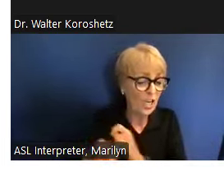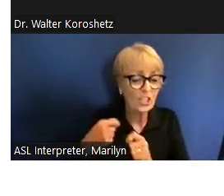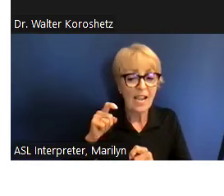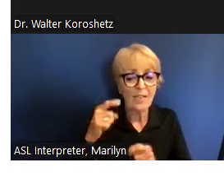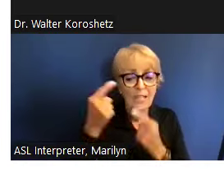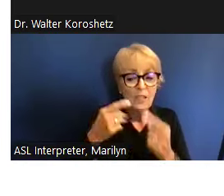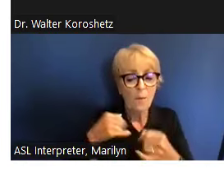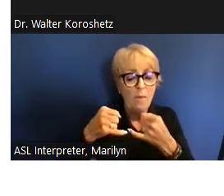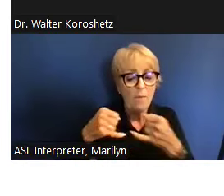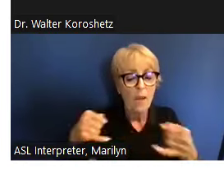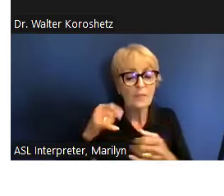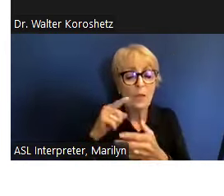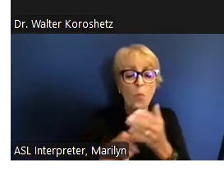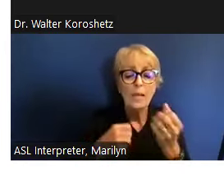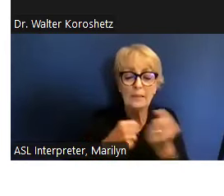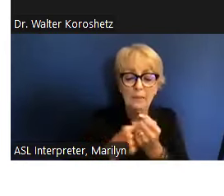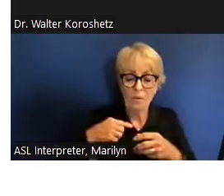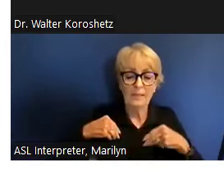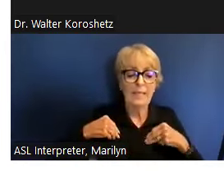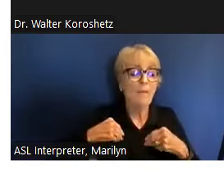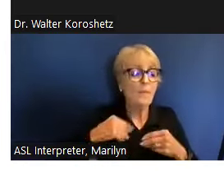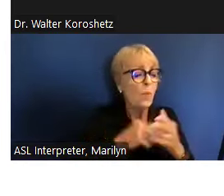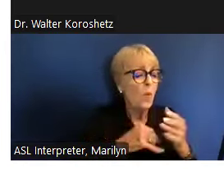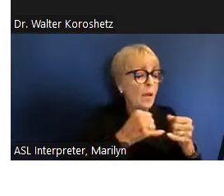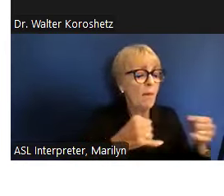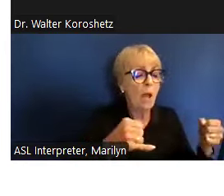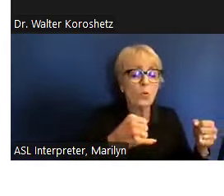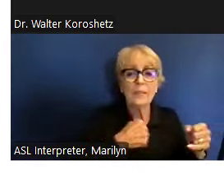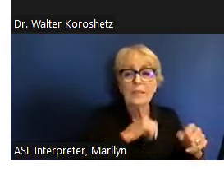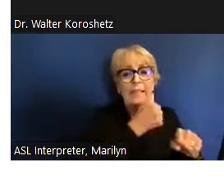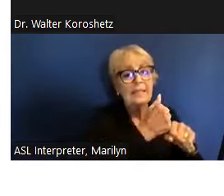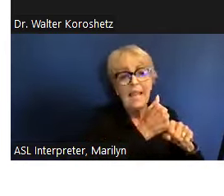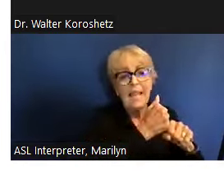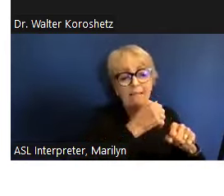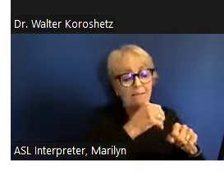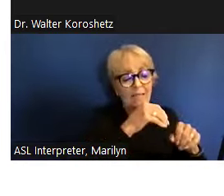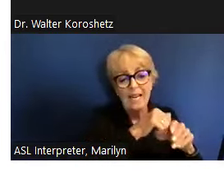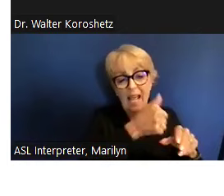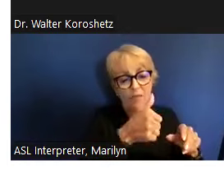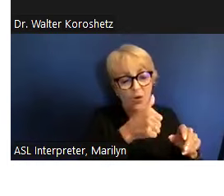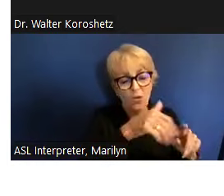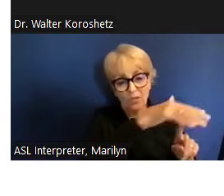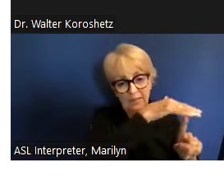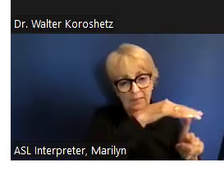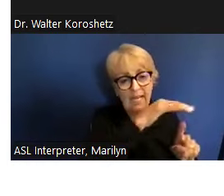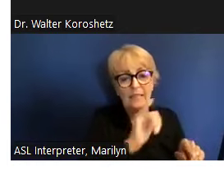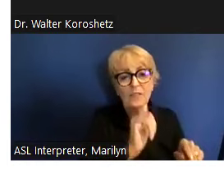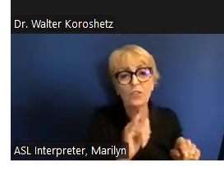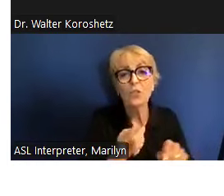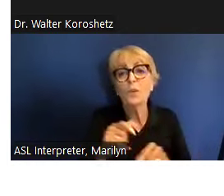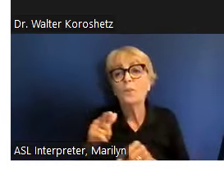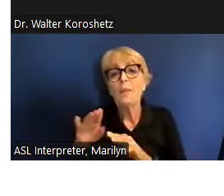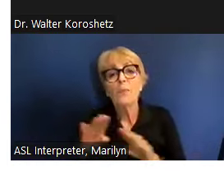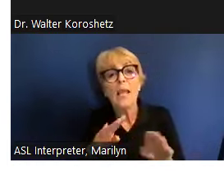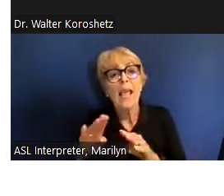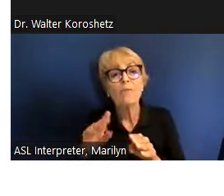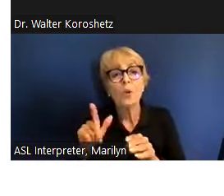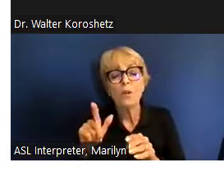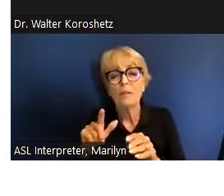of support I'm letting in and what type of boundaries I'm setting in other settings as well. And then we talk about behavioral activation as